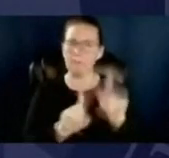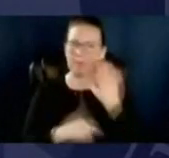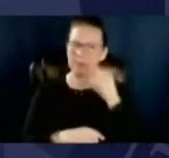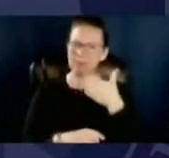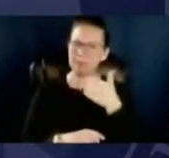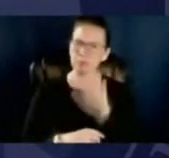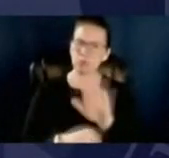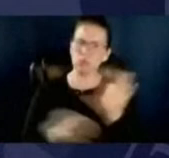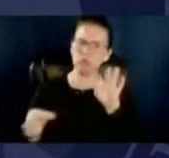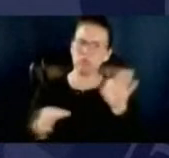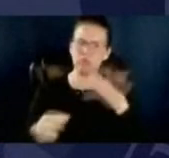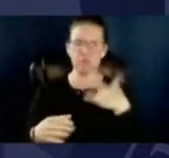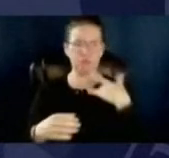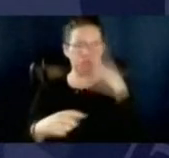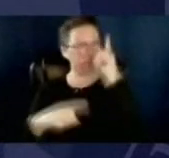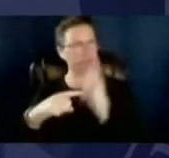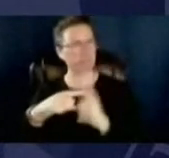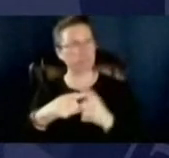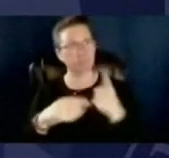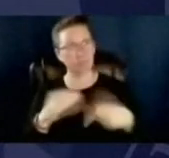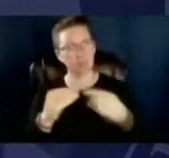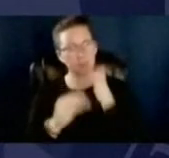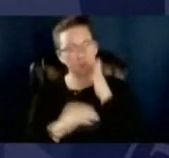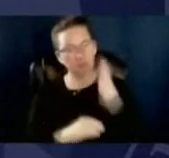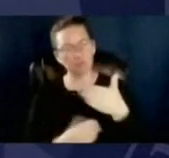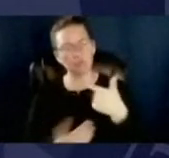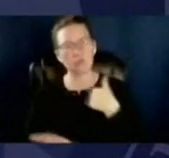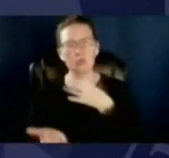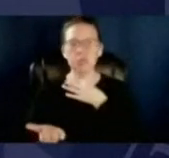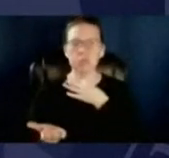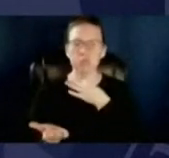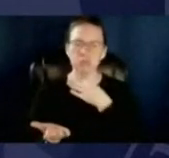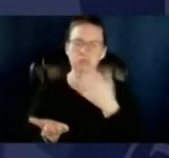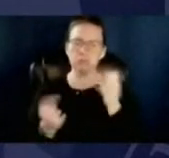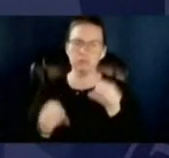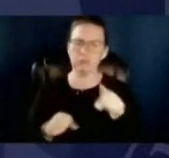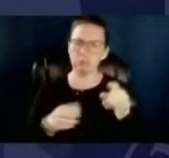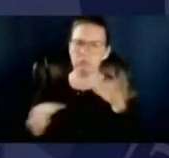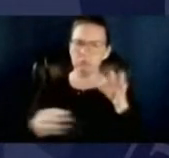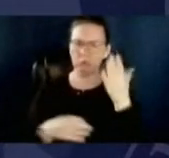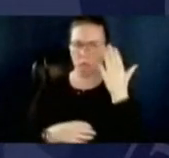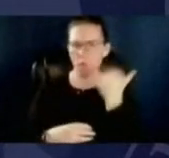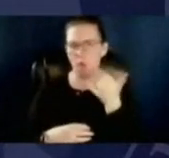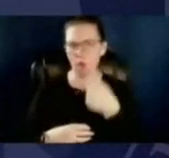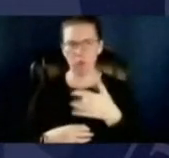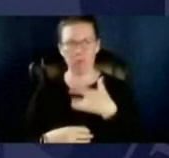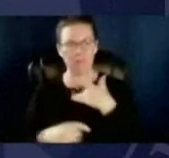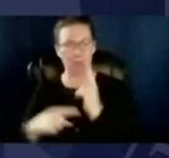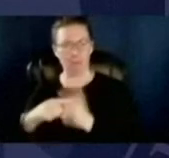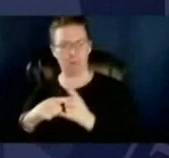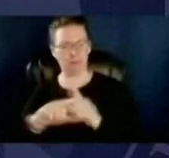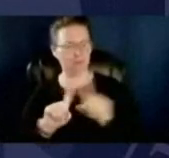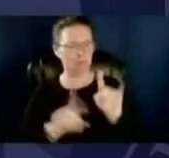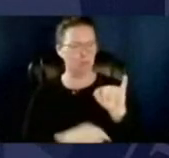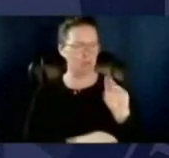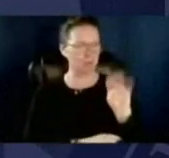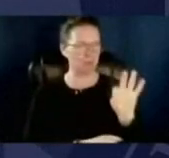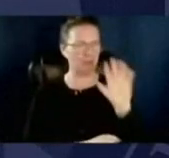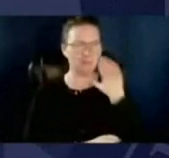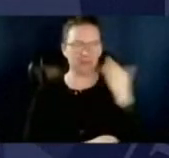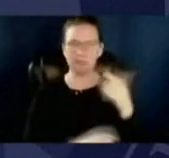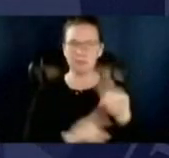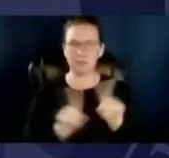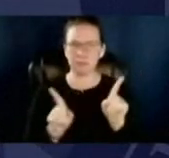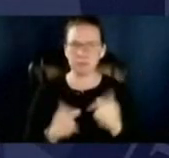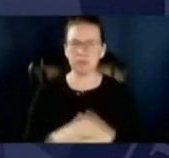I mean, could you get into more detail about what you're seeing that the IMF may not be seeing and highlighting in terms of the outlook?